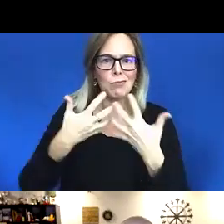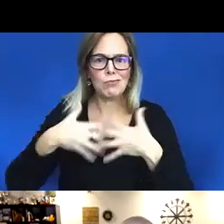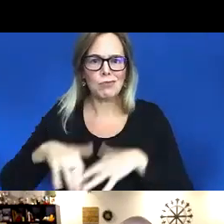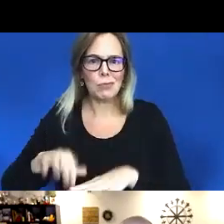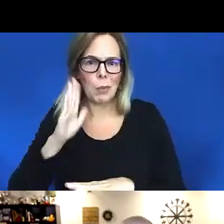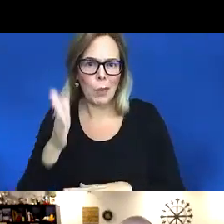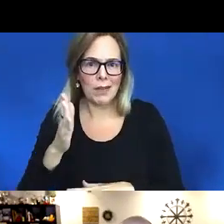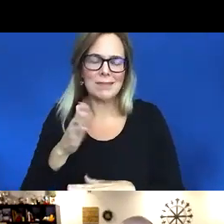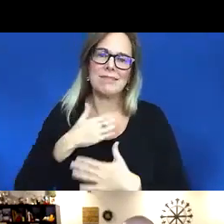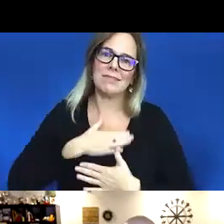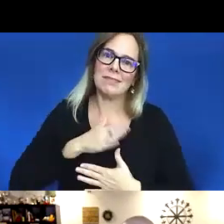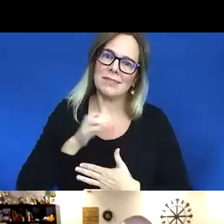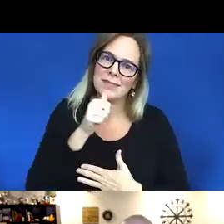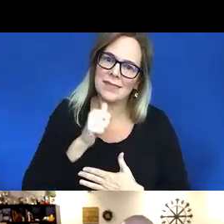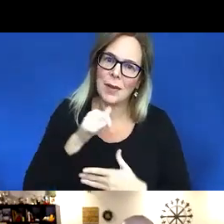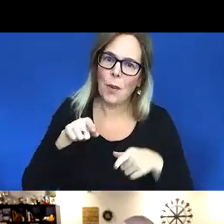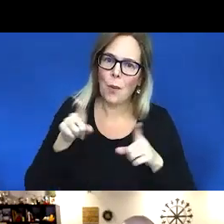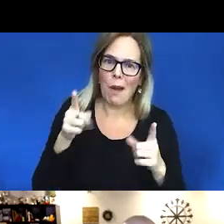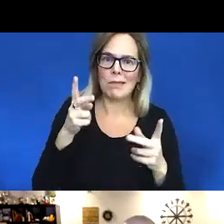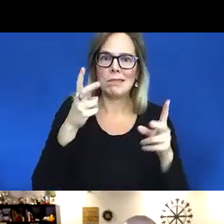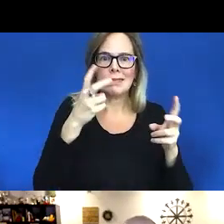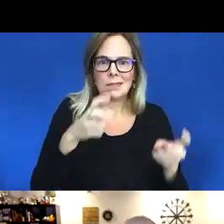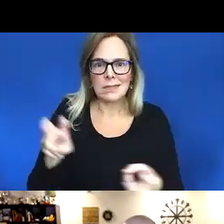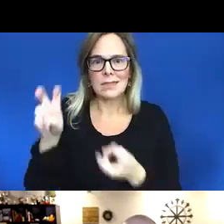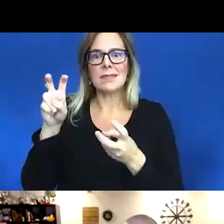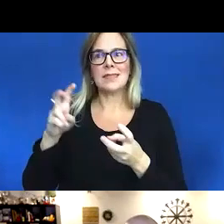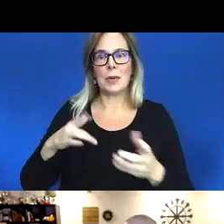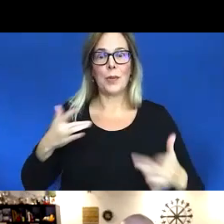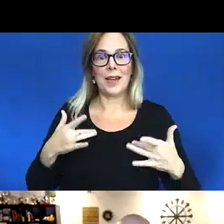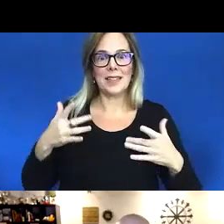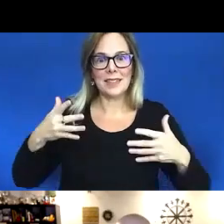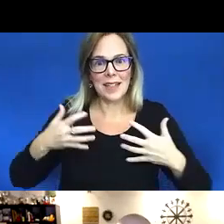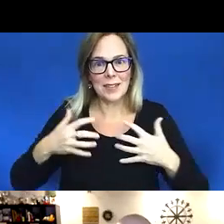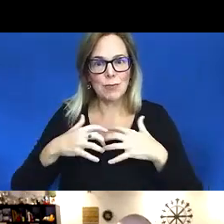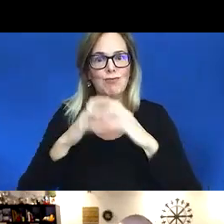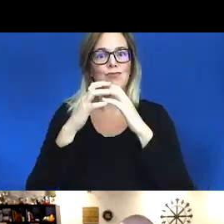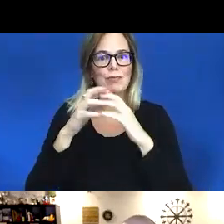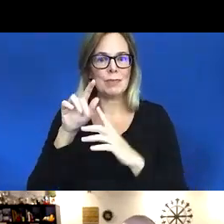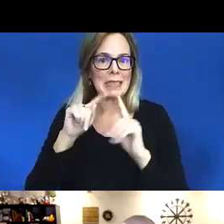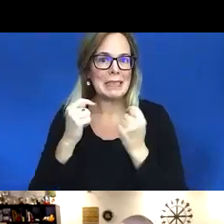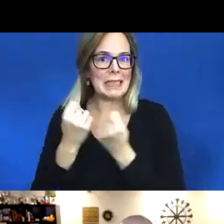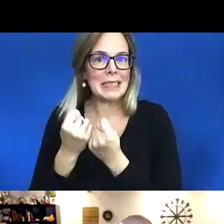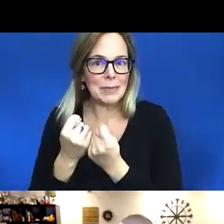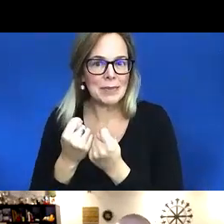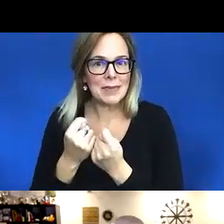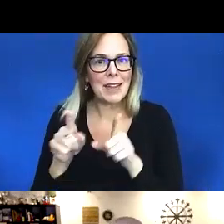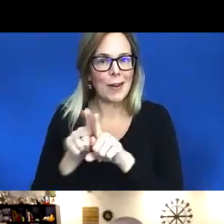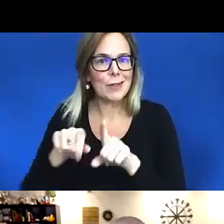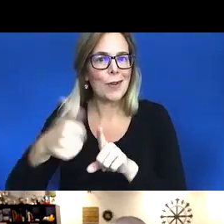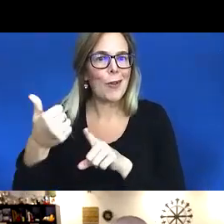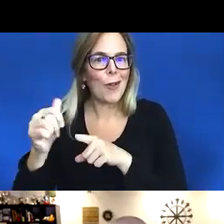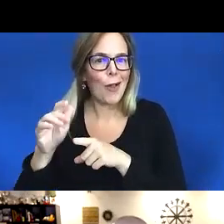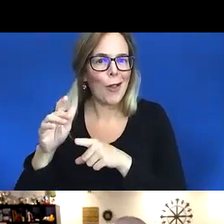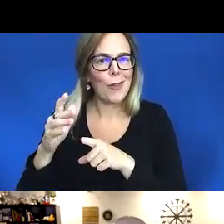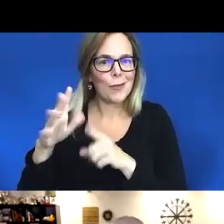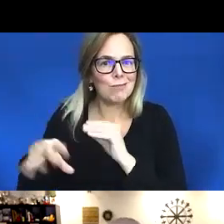patience as we make this migration. We're really excited to roll out Teams and additional functions once we complete this migration in the middle